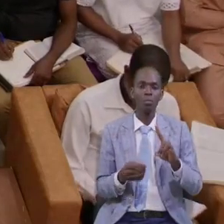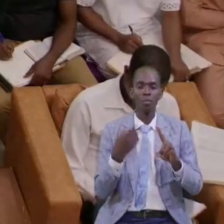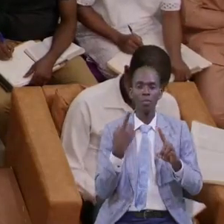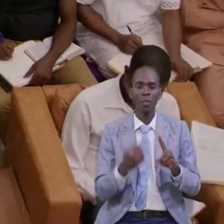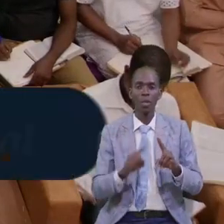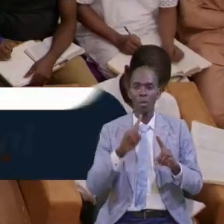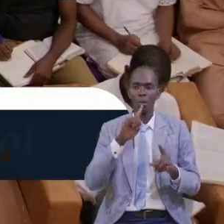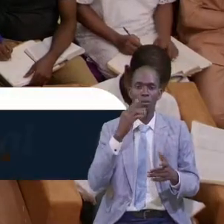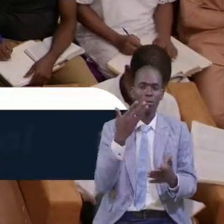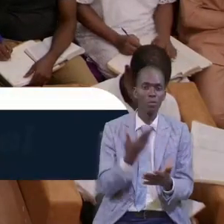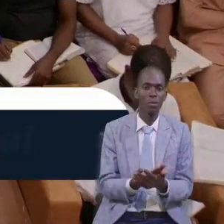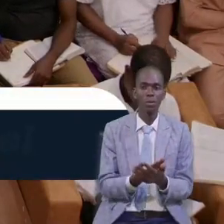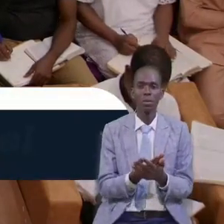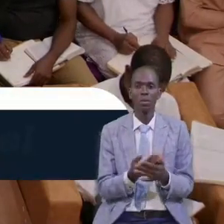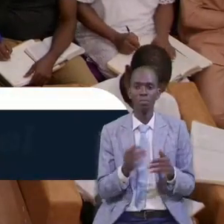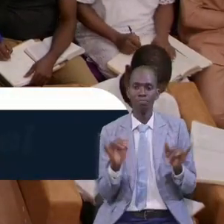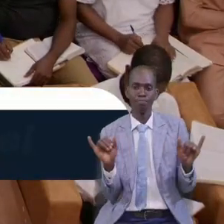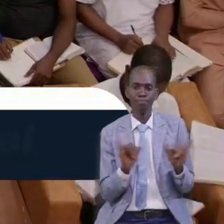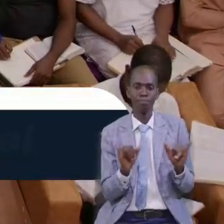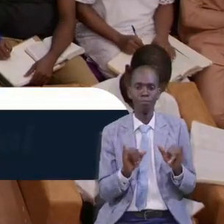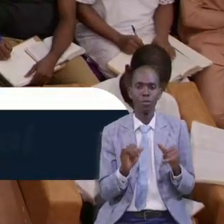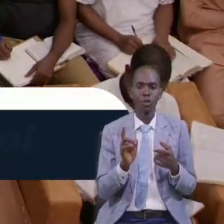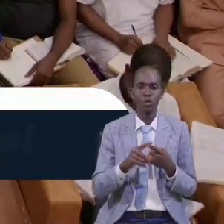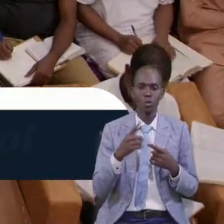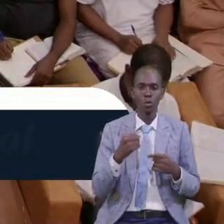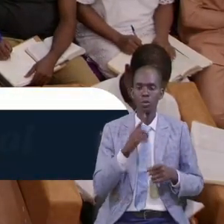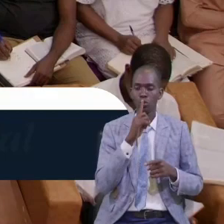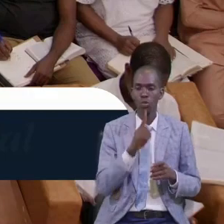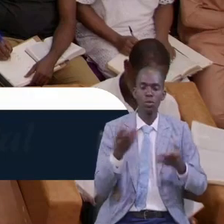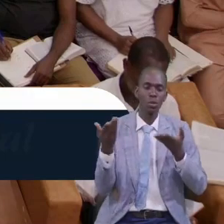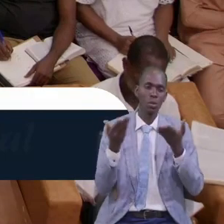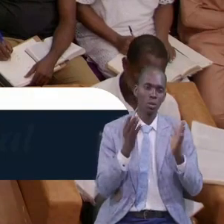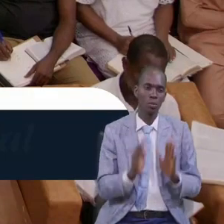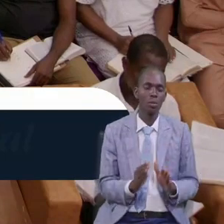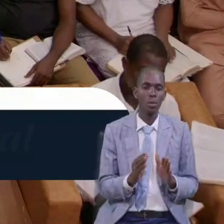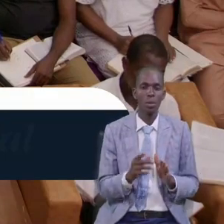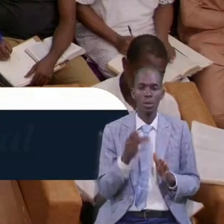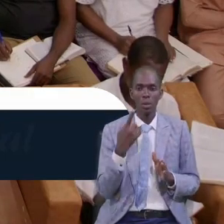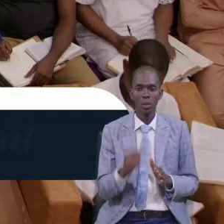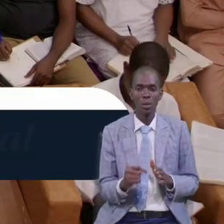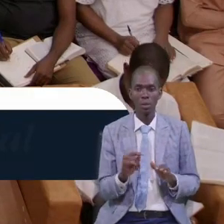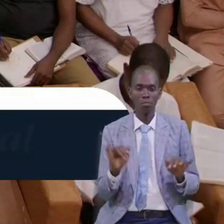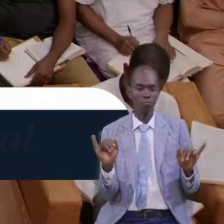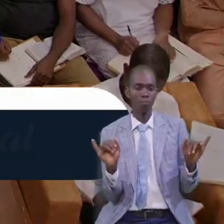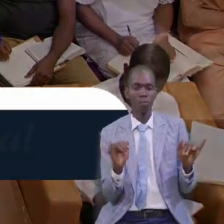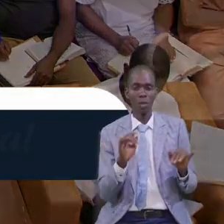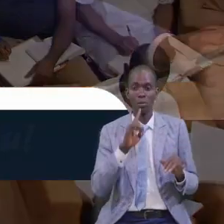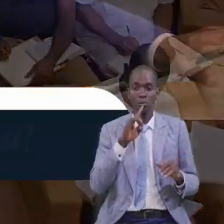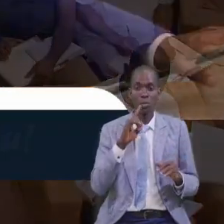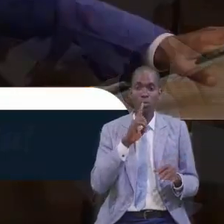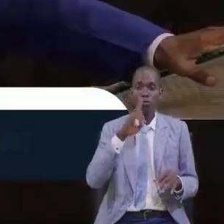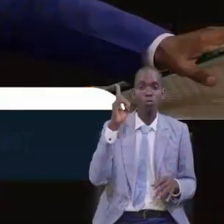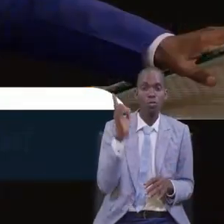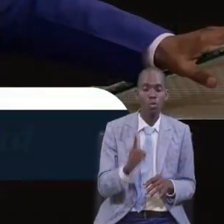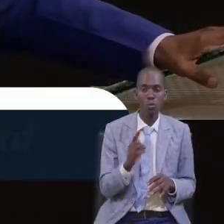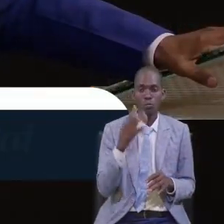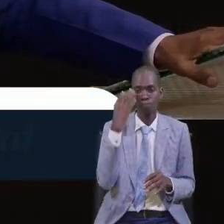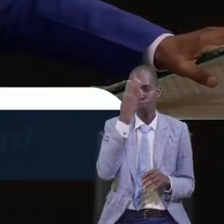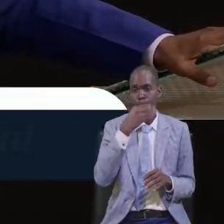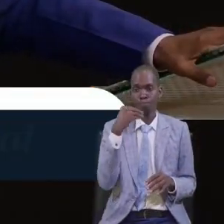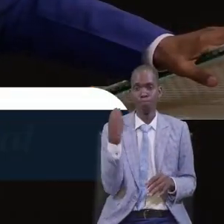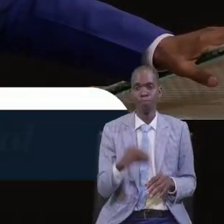affirmed semblance to the true servant. Affirmed semblance, a servant of